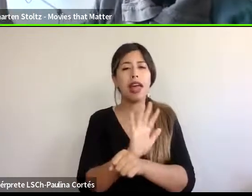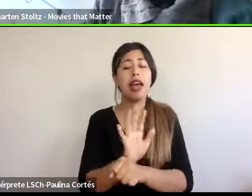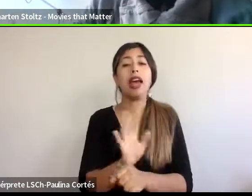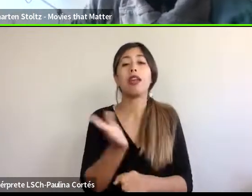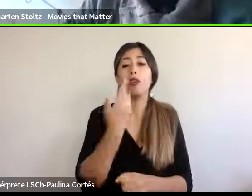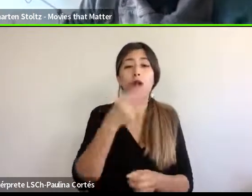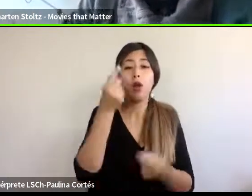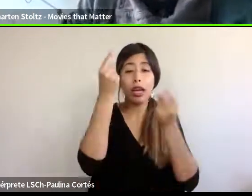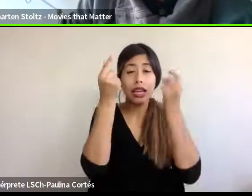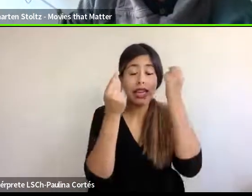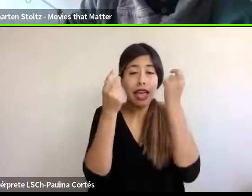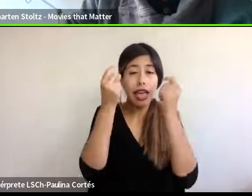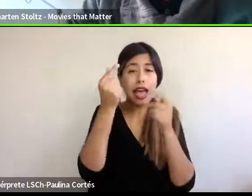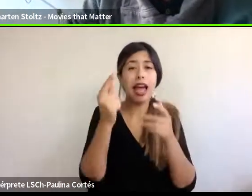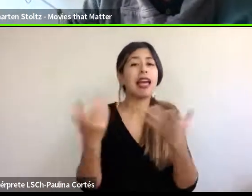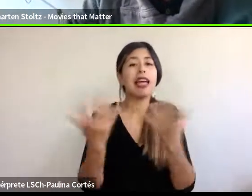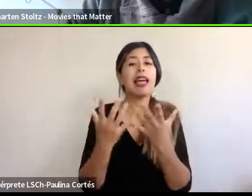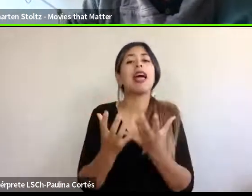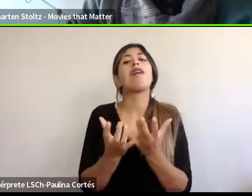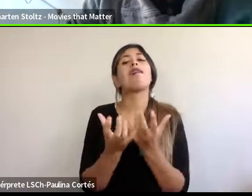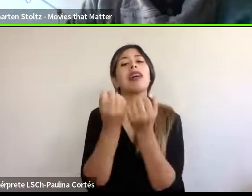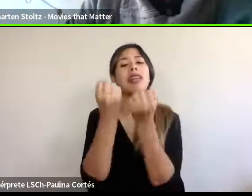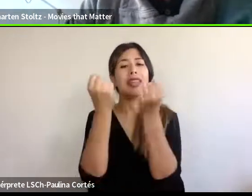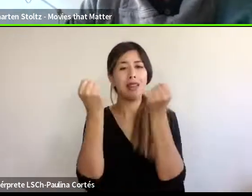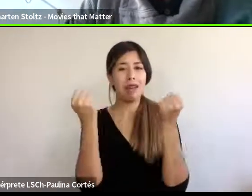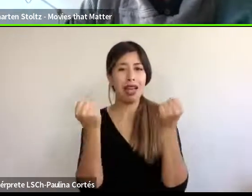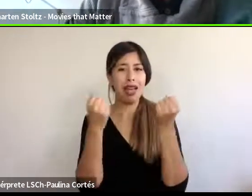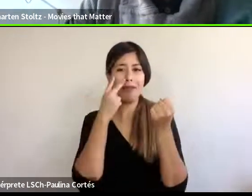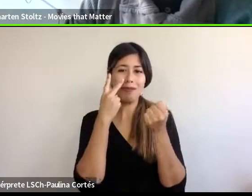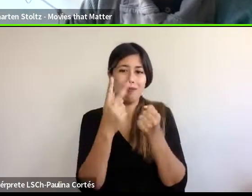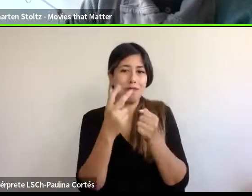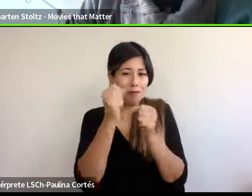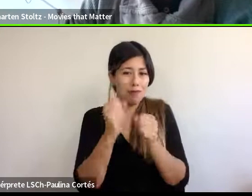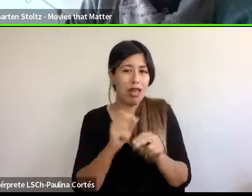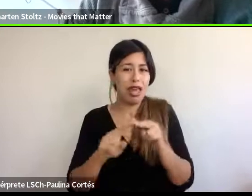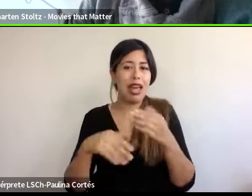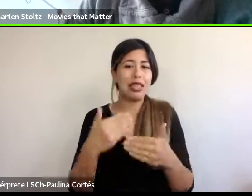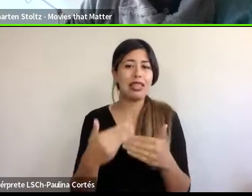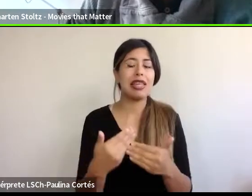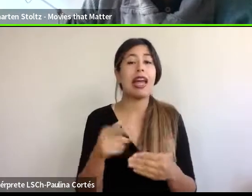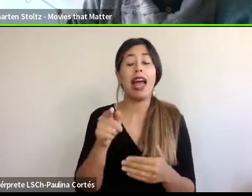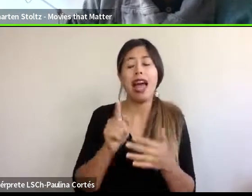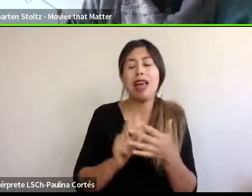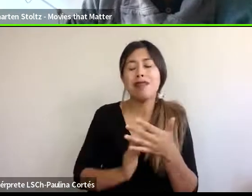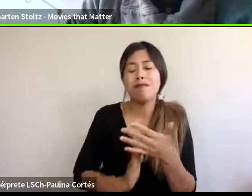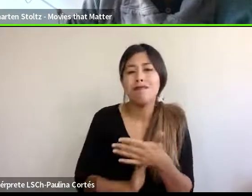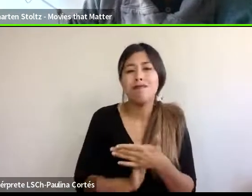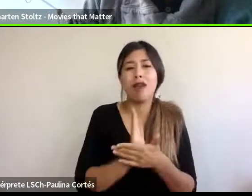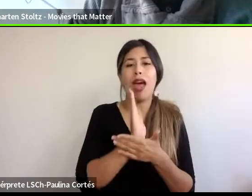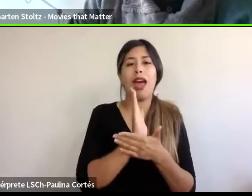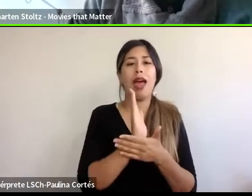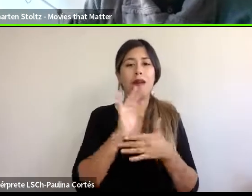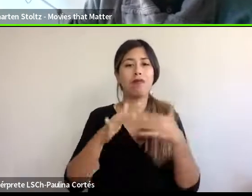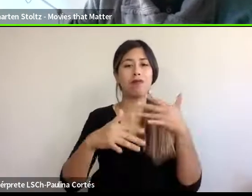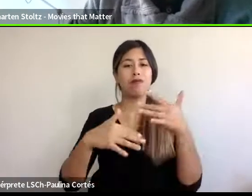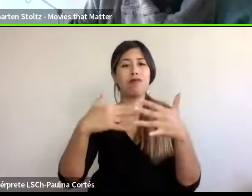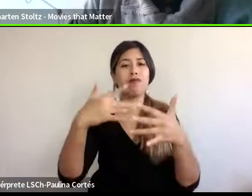couple of films and see what happens. That's how it started. It grew over the years. And after a